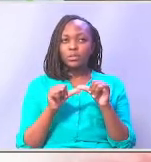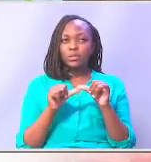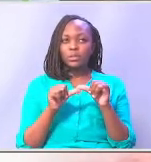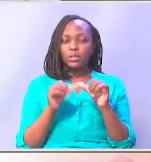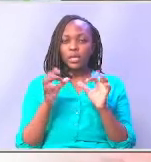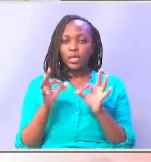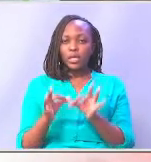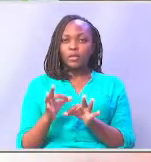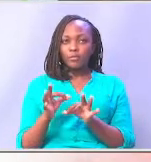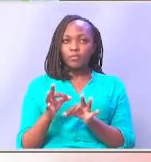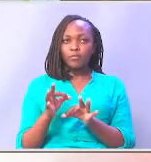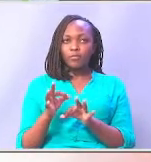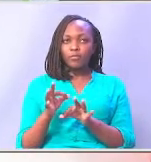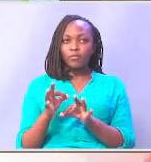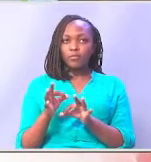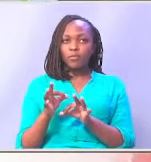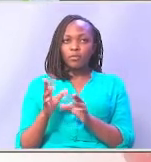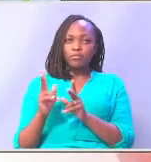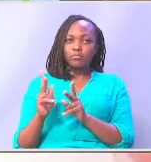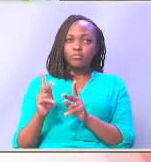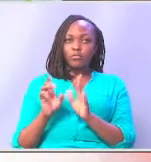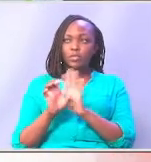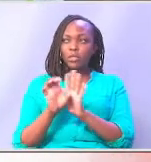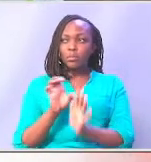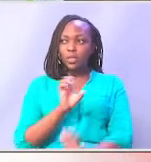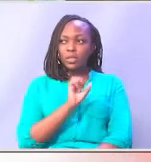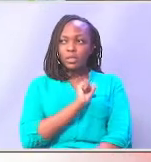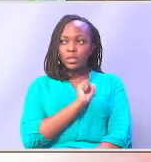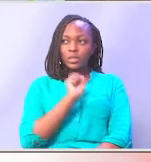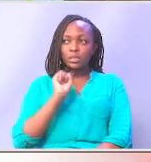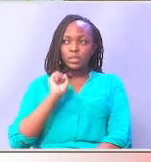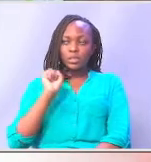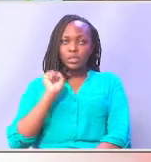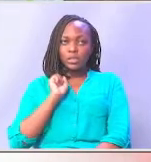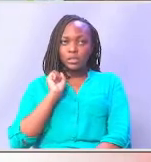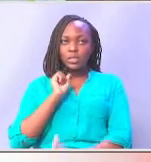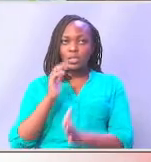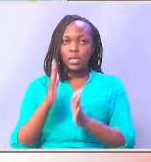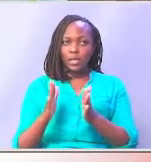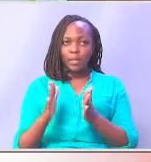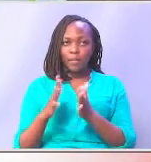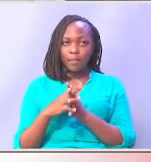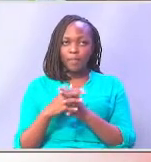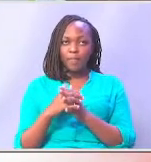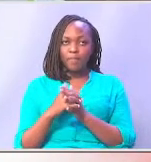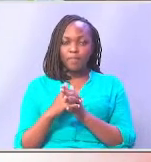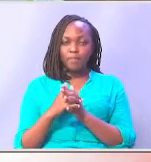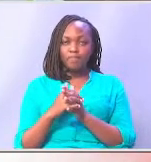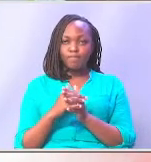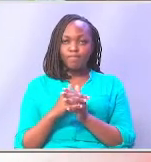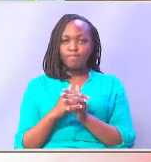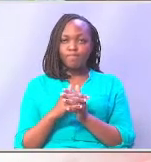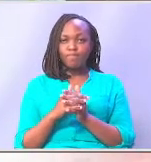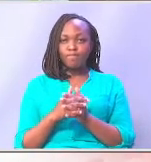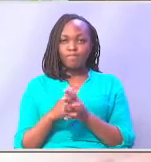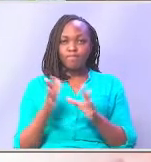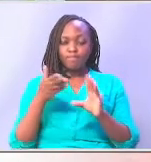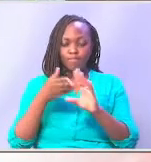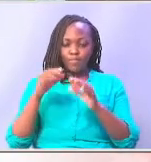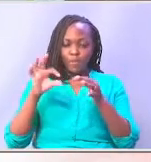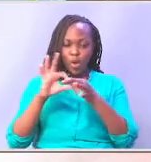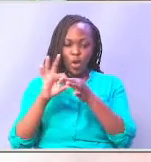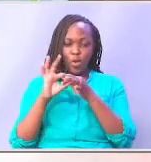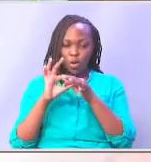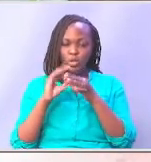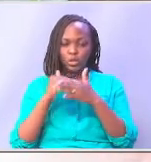senator, not a presidential candidate, and can enter into a coalition after election? Where do you place